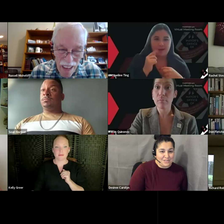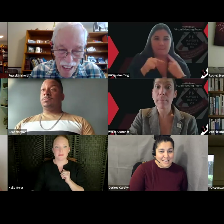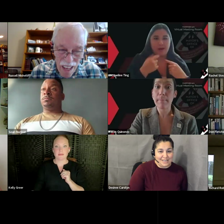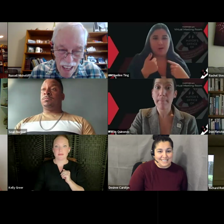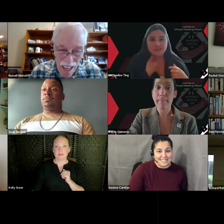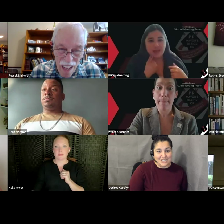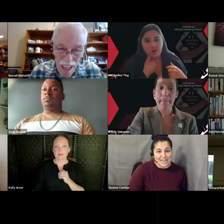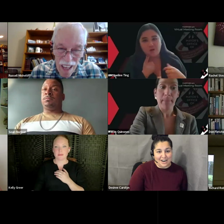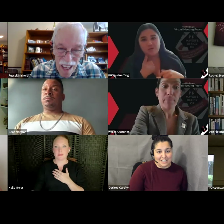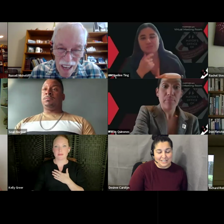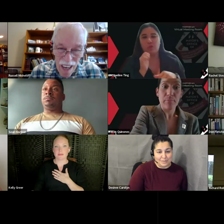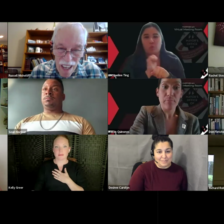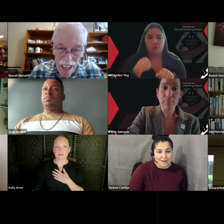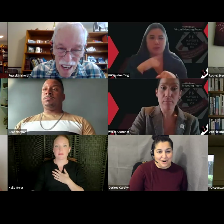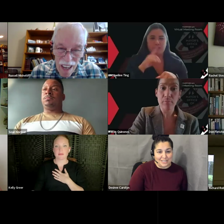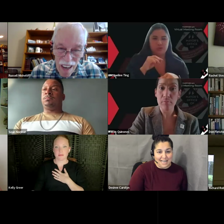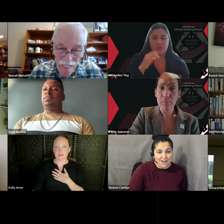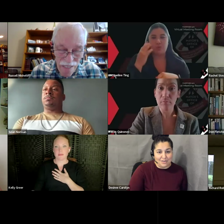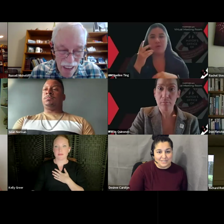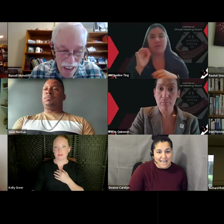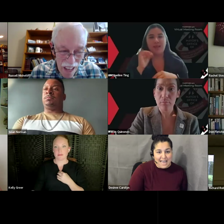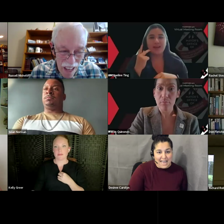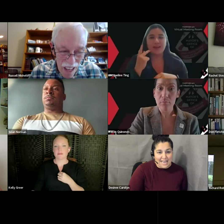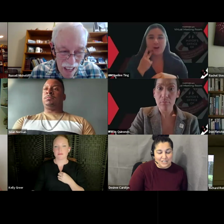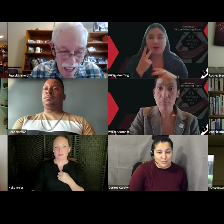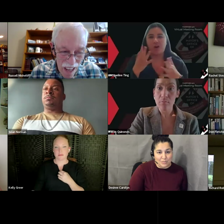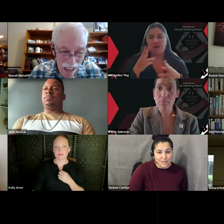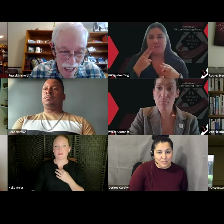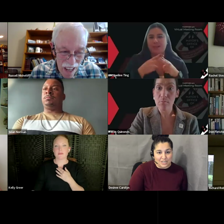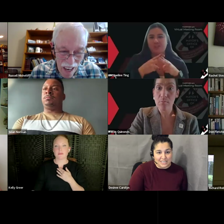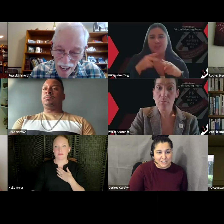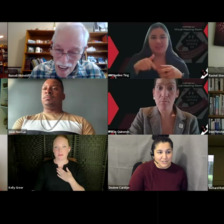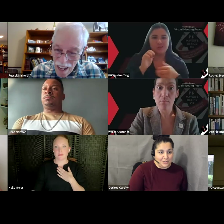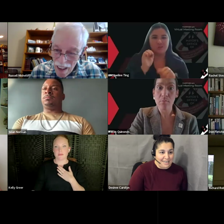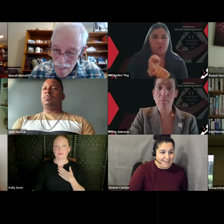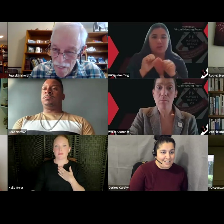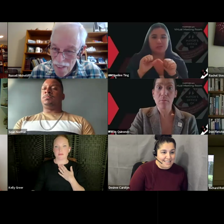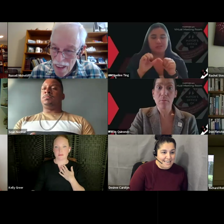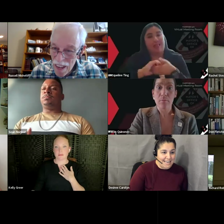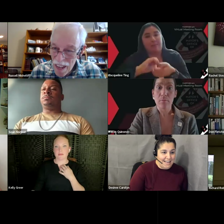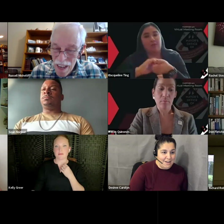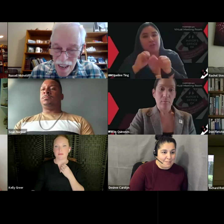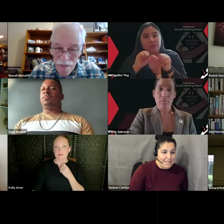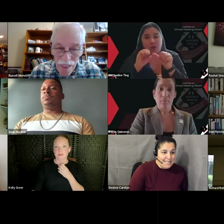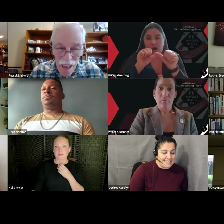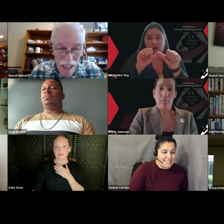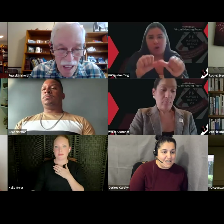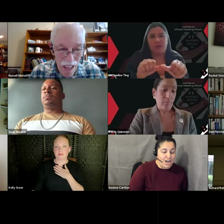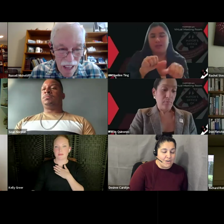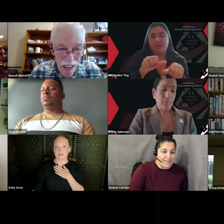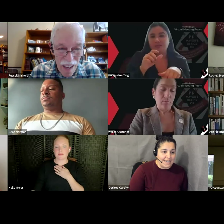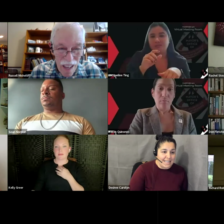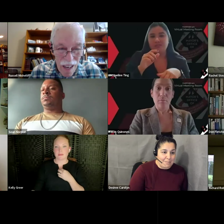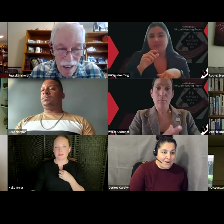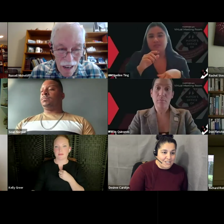Thank you for allowing us to share a little bit about ourselves and what we work to do and everything. This is